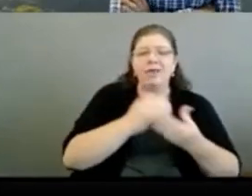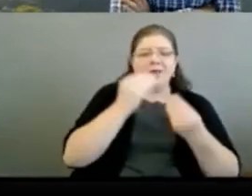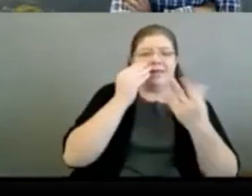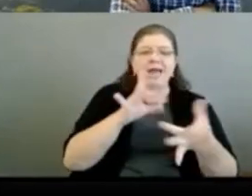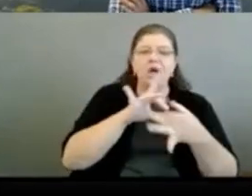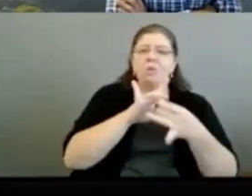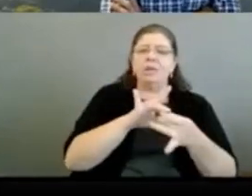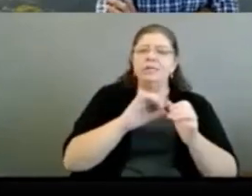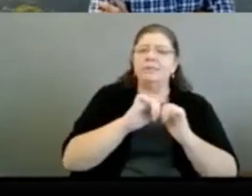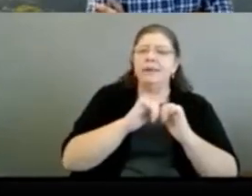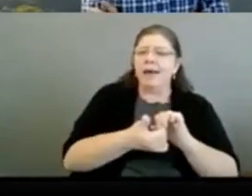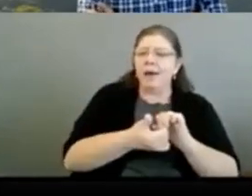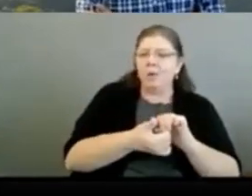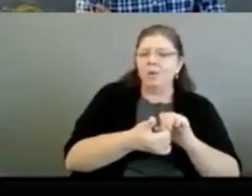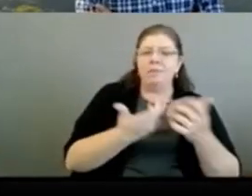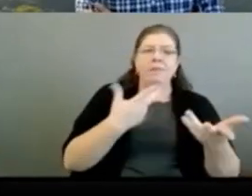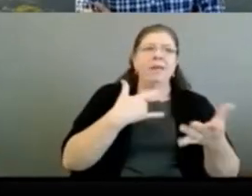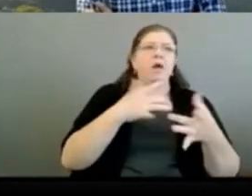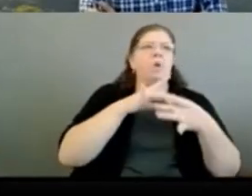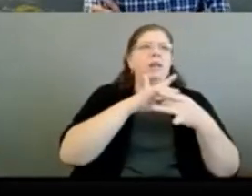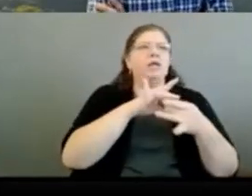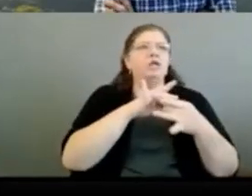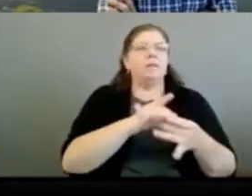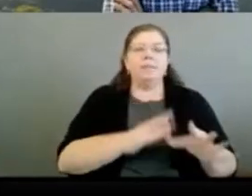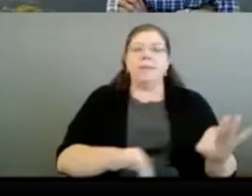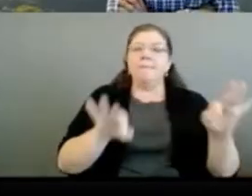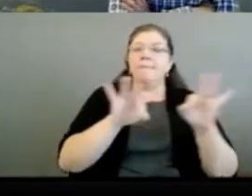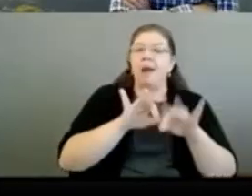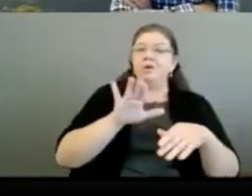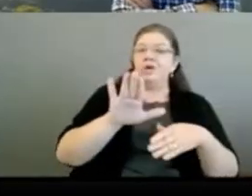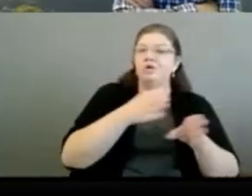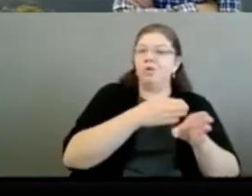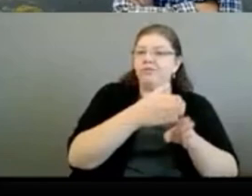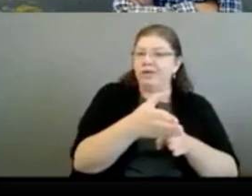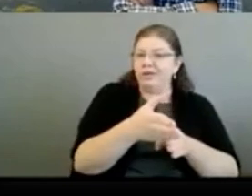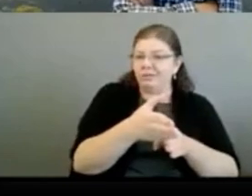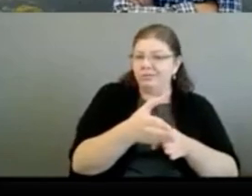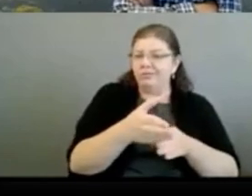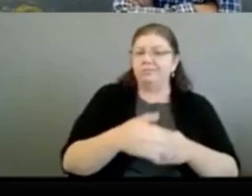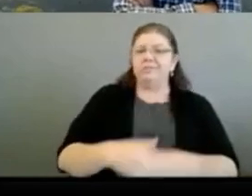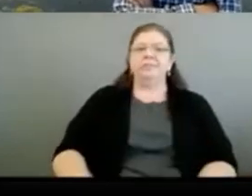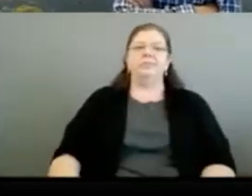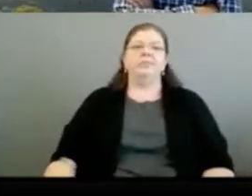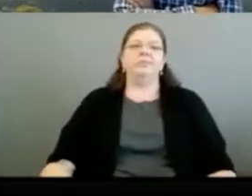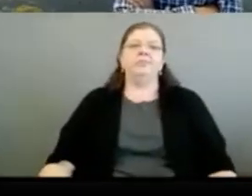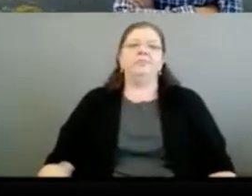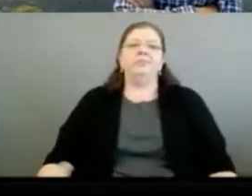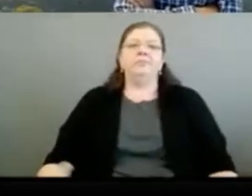relationships, perhaps a relationship that matters in your field.